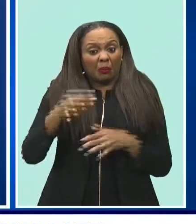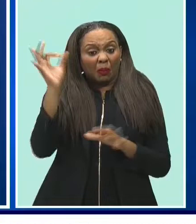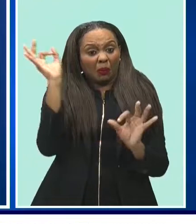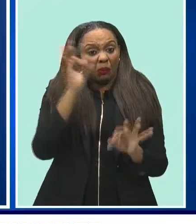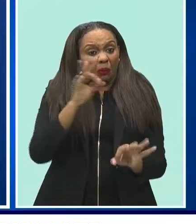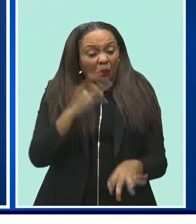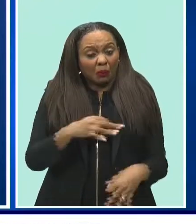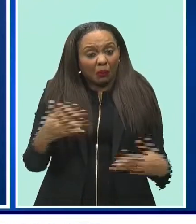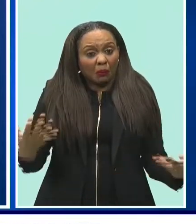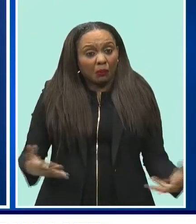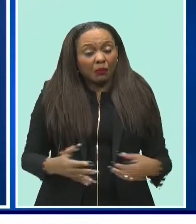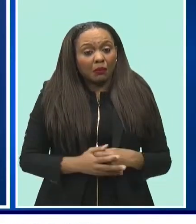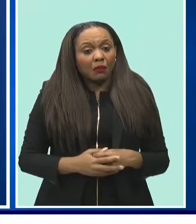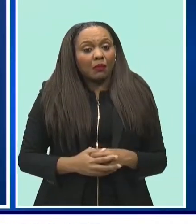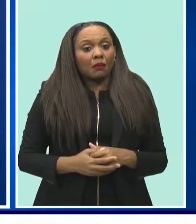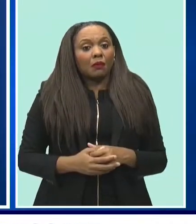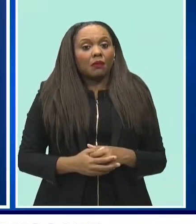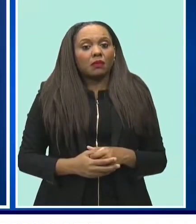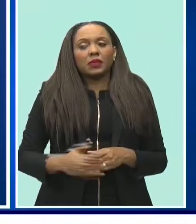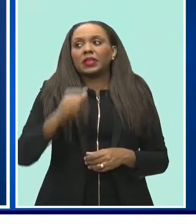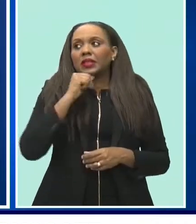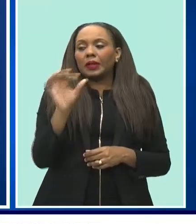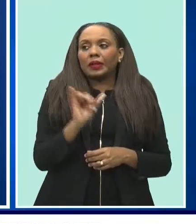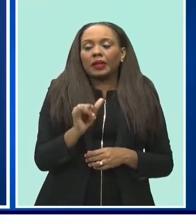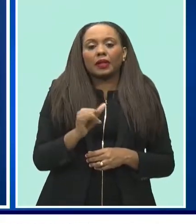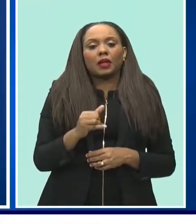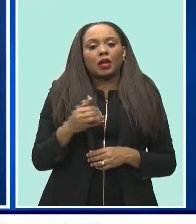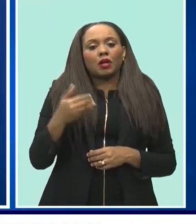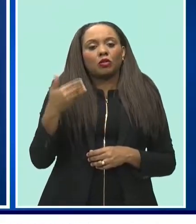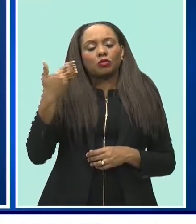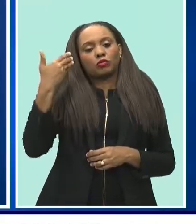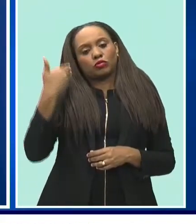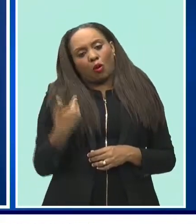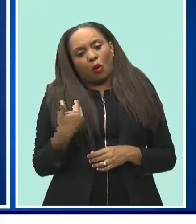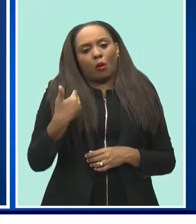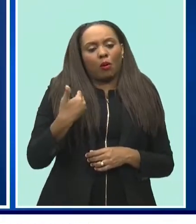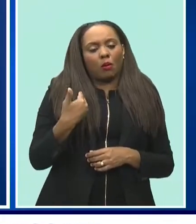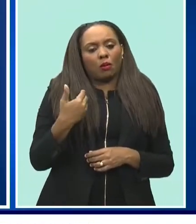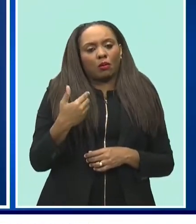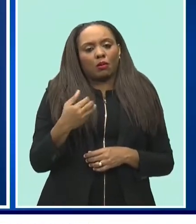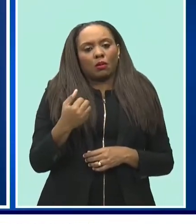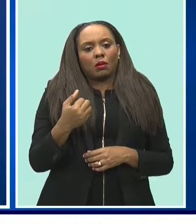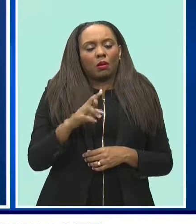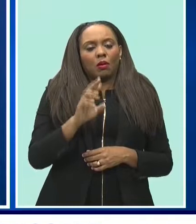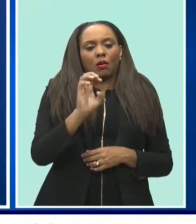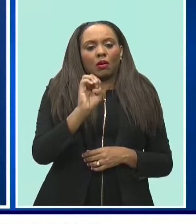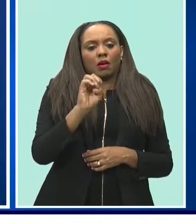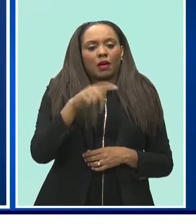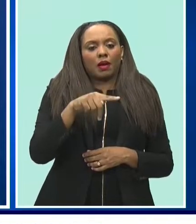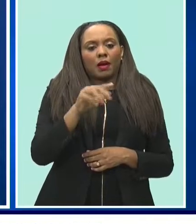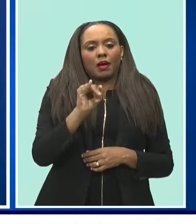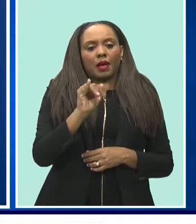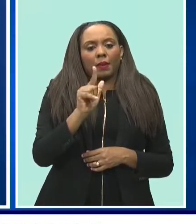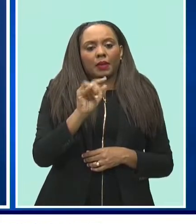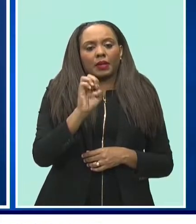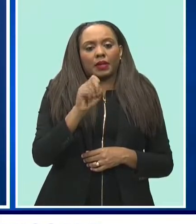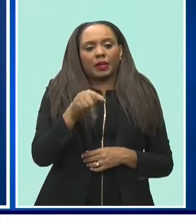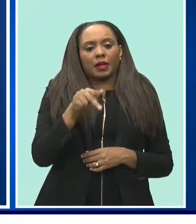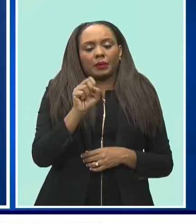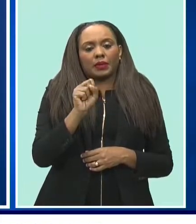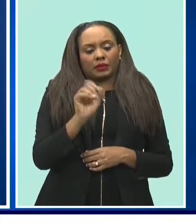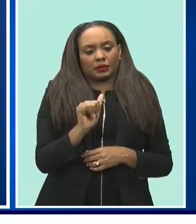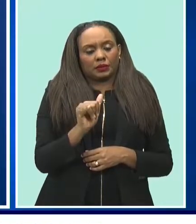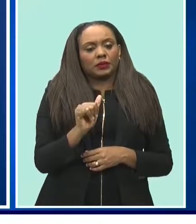It's definitely not as common as stroke or epilepsy, as I mentioned, but